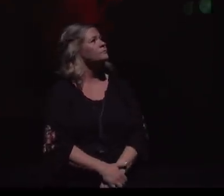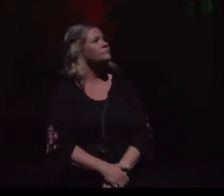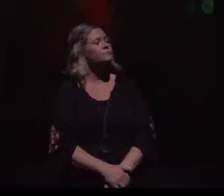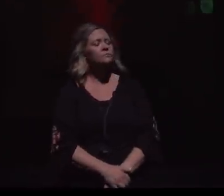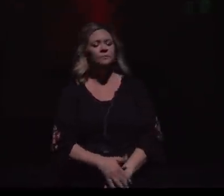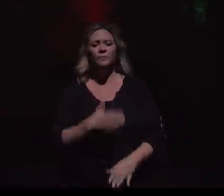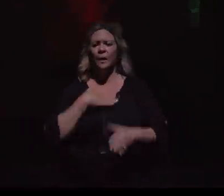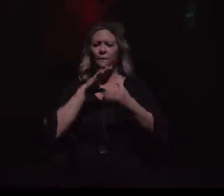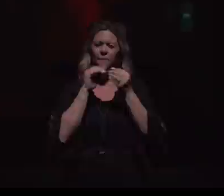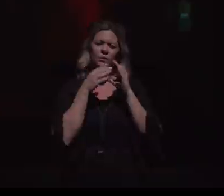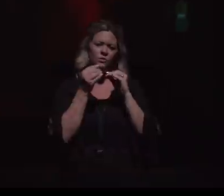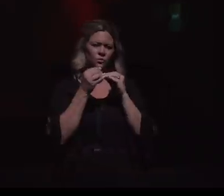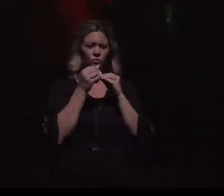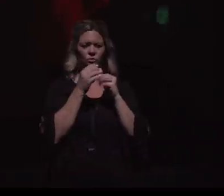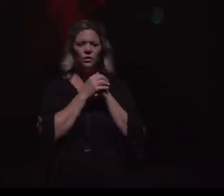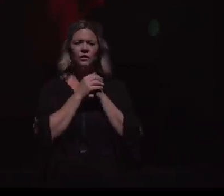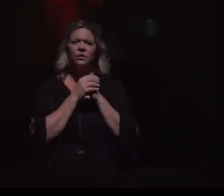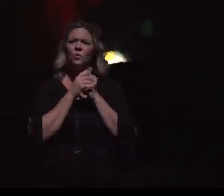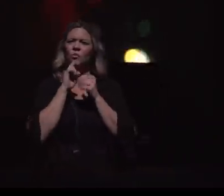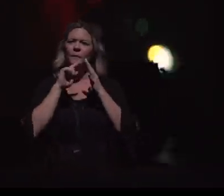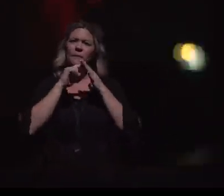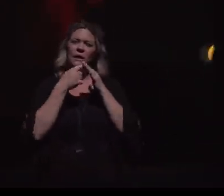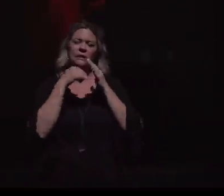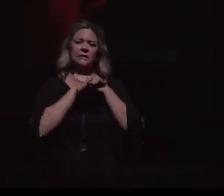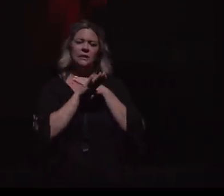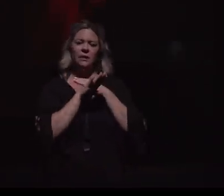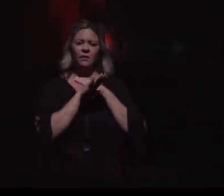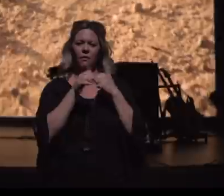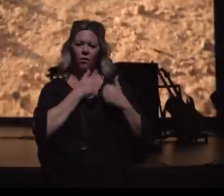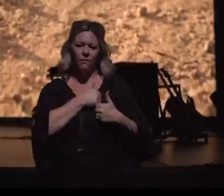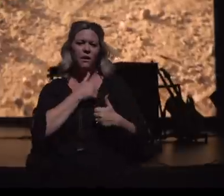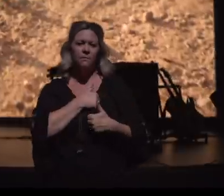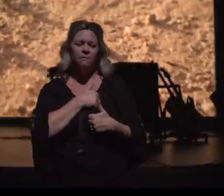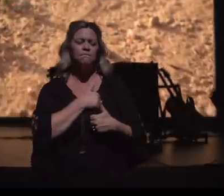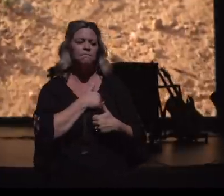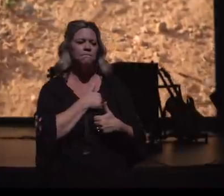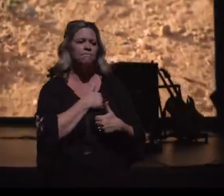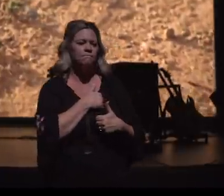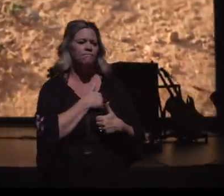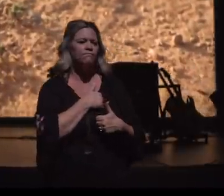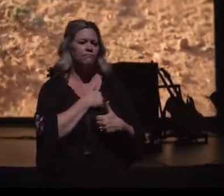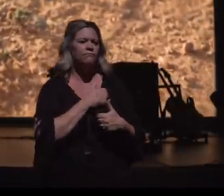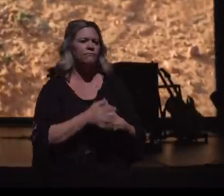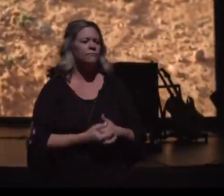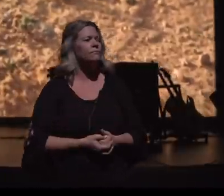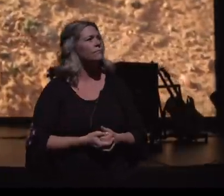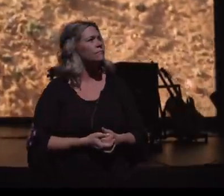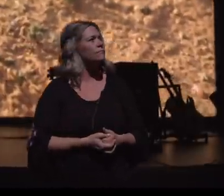Well, my story, you know, kind of begins in the Army.